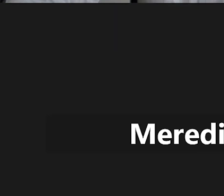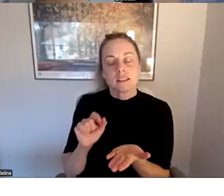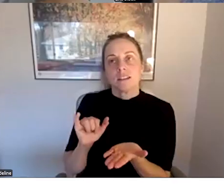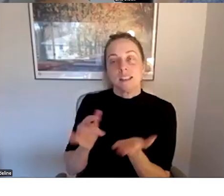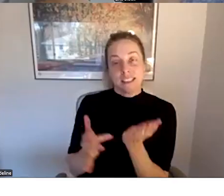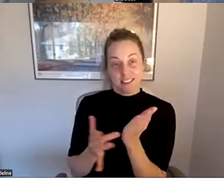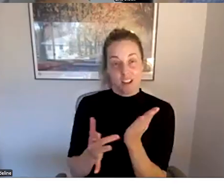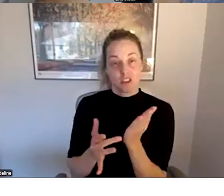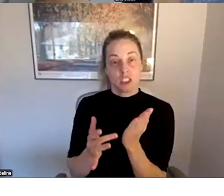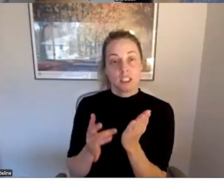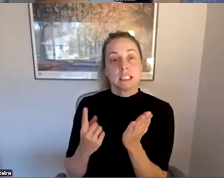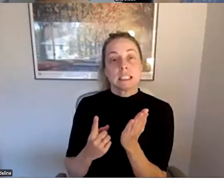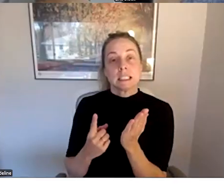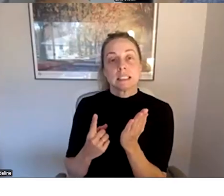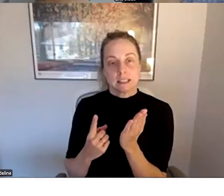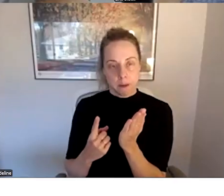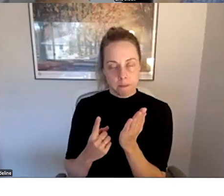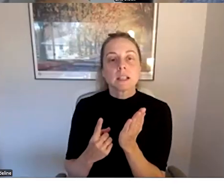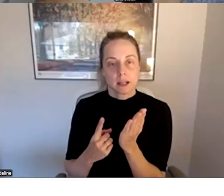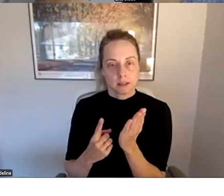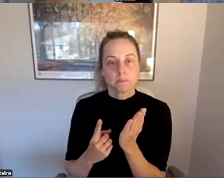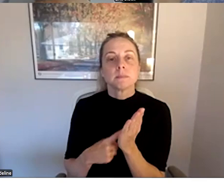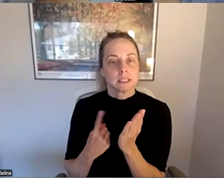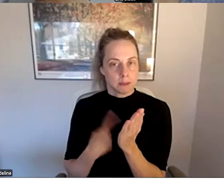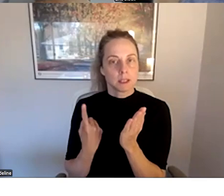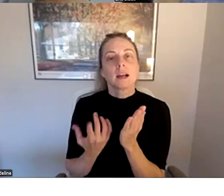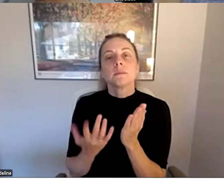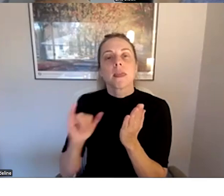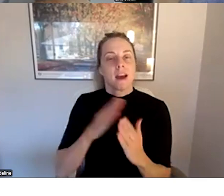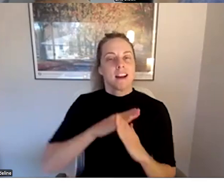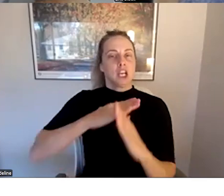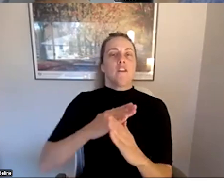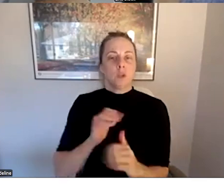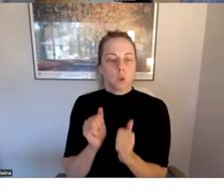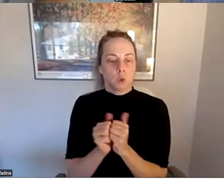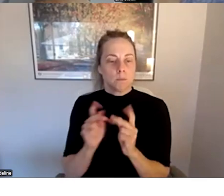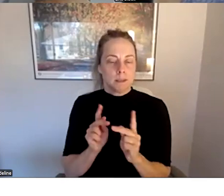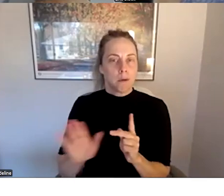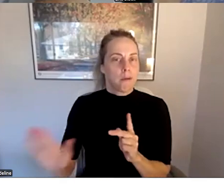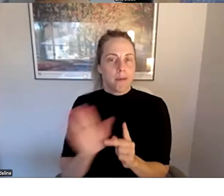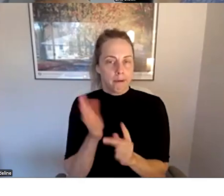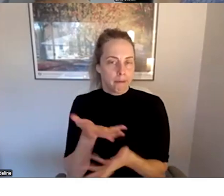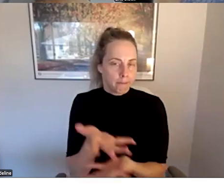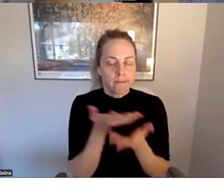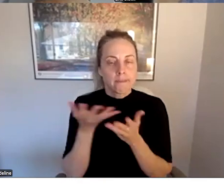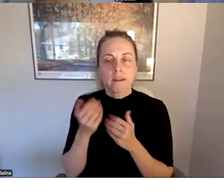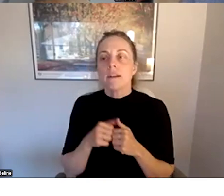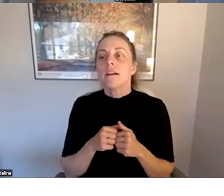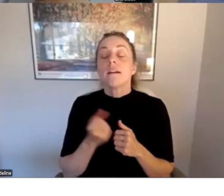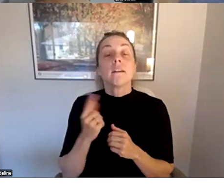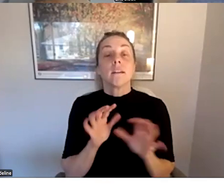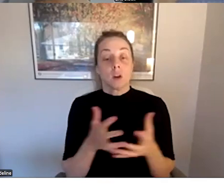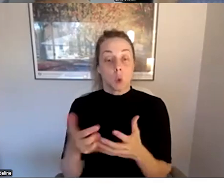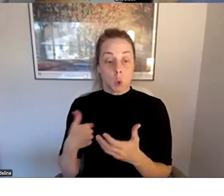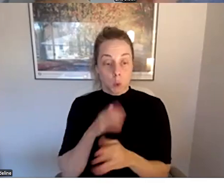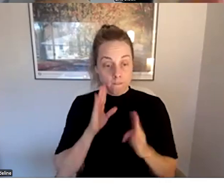with the human side or the differences that really exist. And in the category that we focus on with individuals of all abilities, those differences